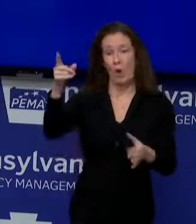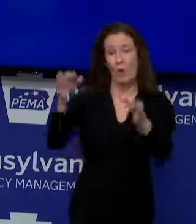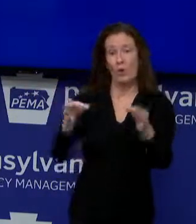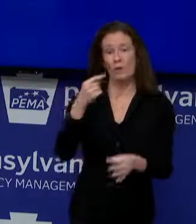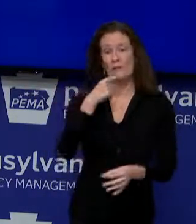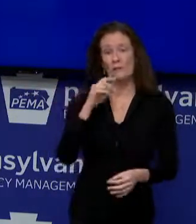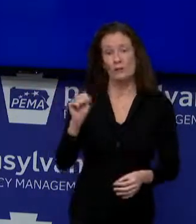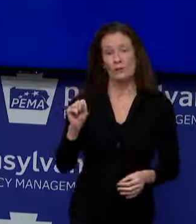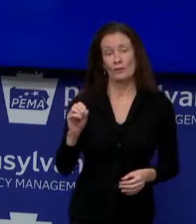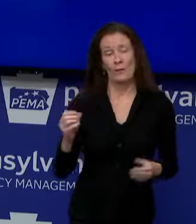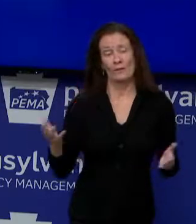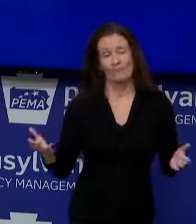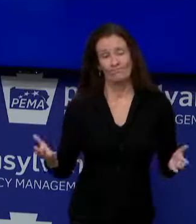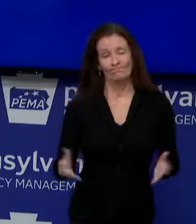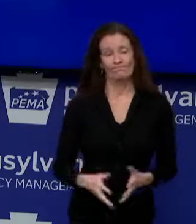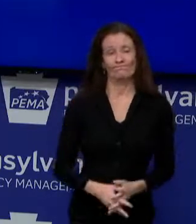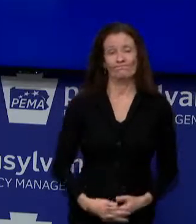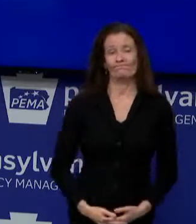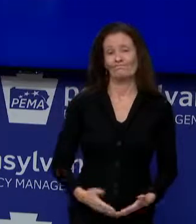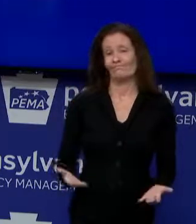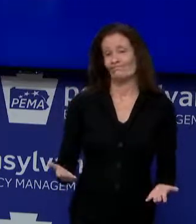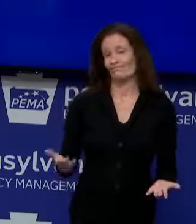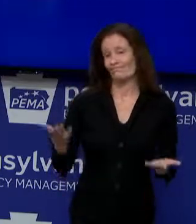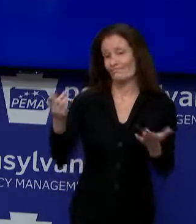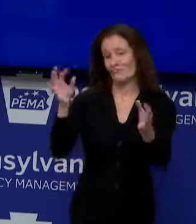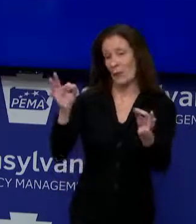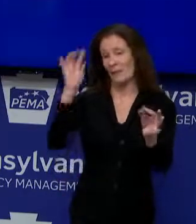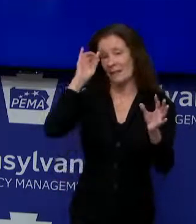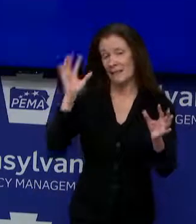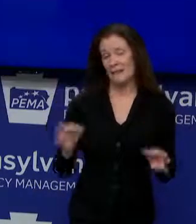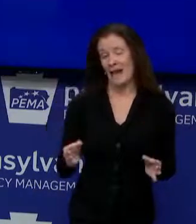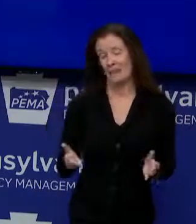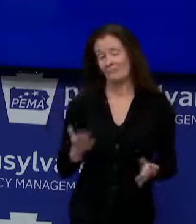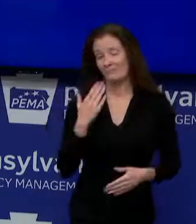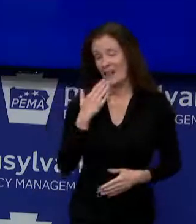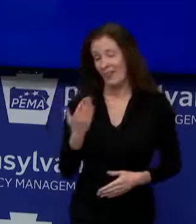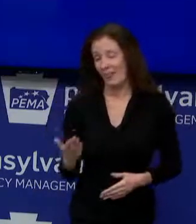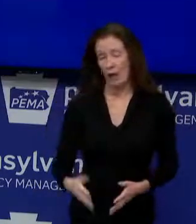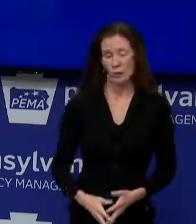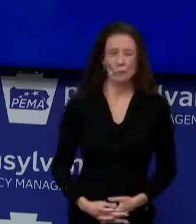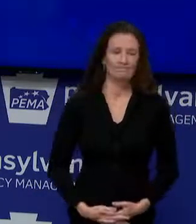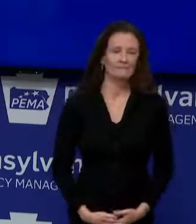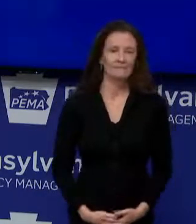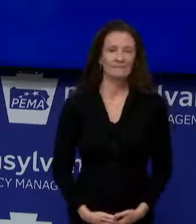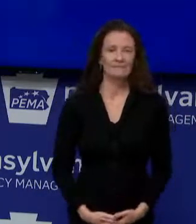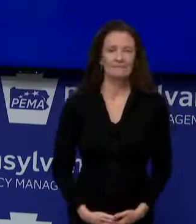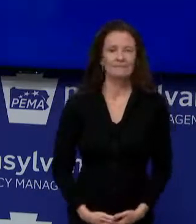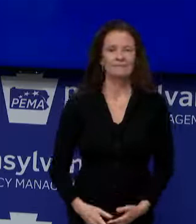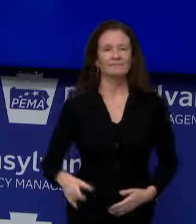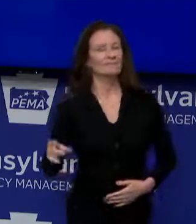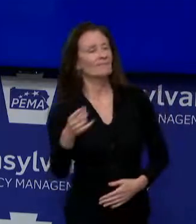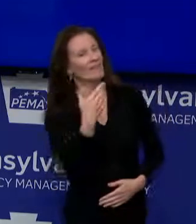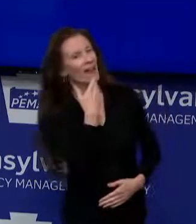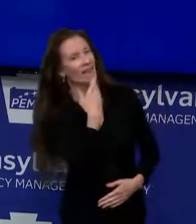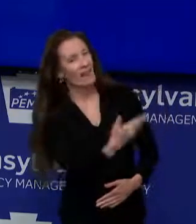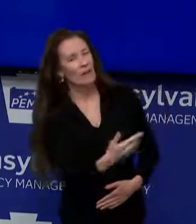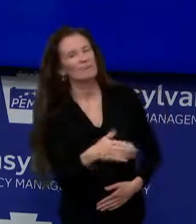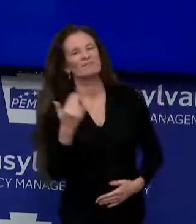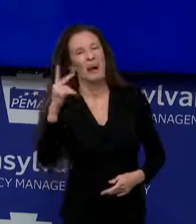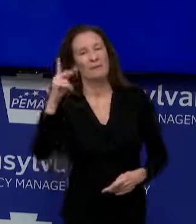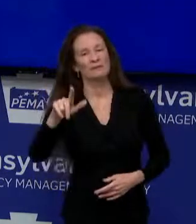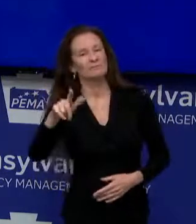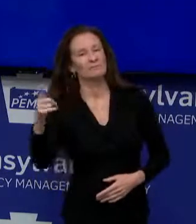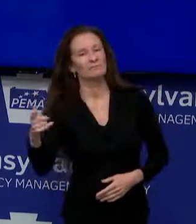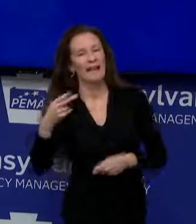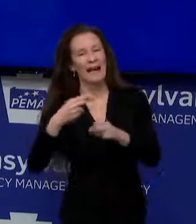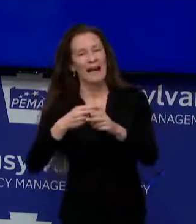and we'll decide it from here. Thank you. Thank you, Dennis. Our next question is from Ryan from